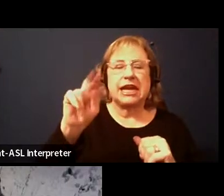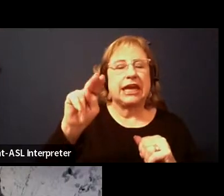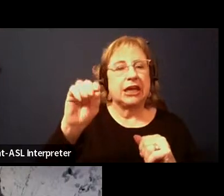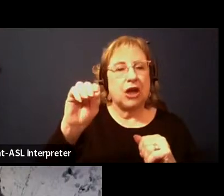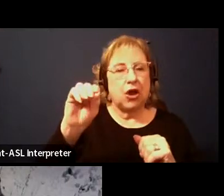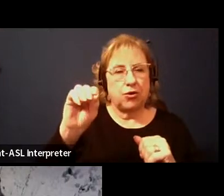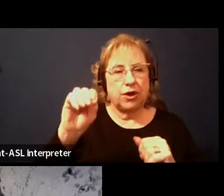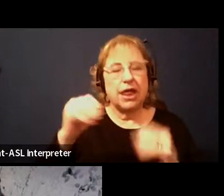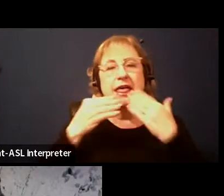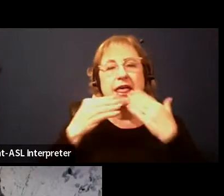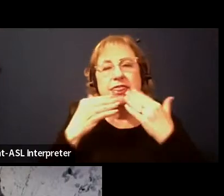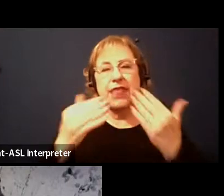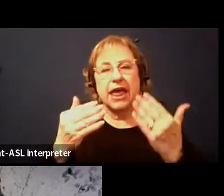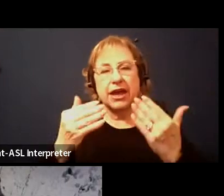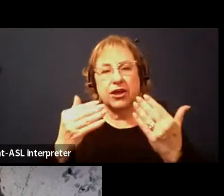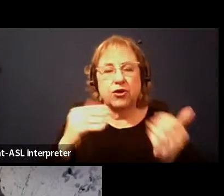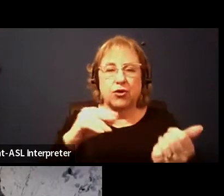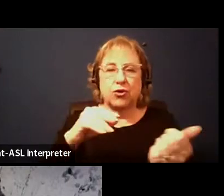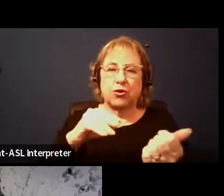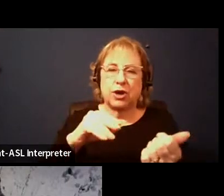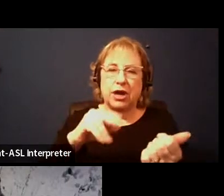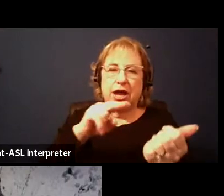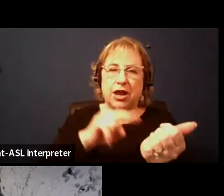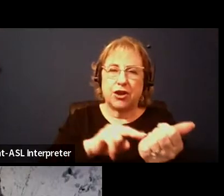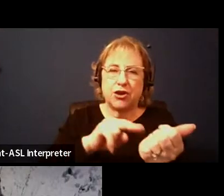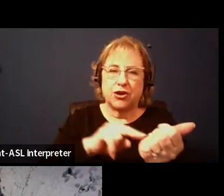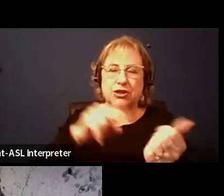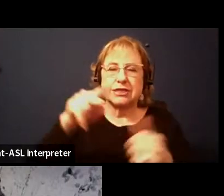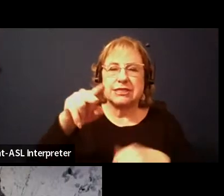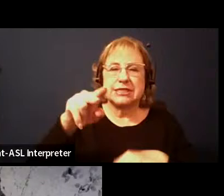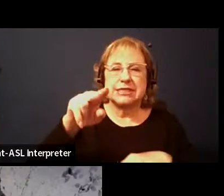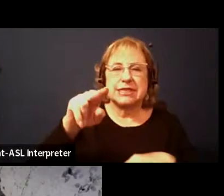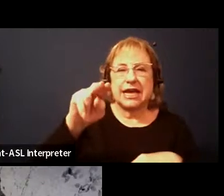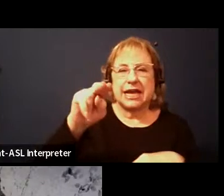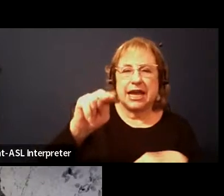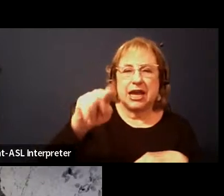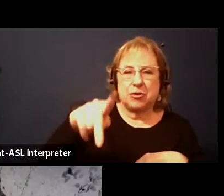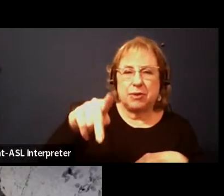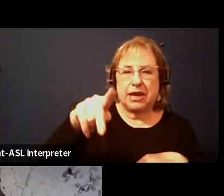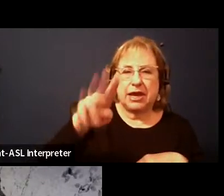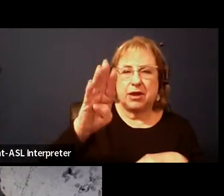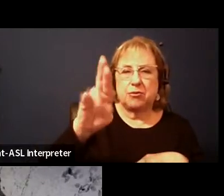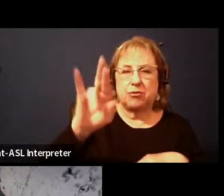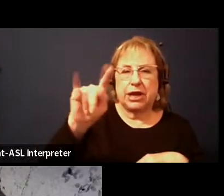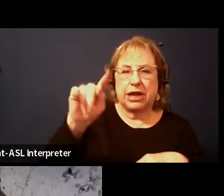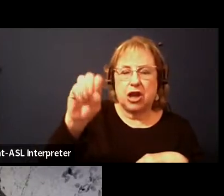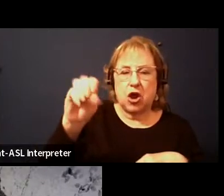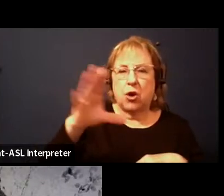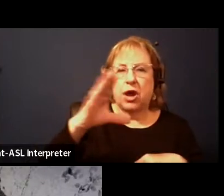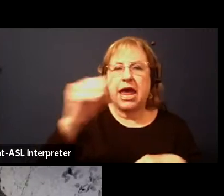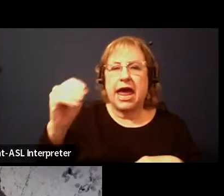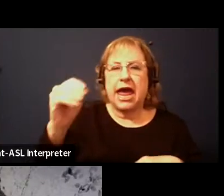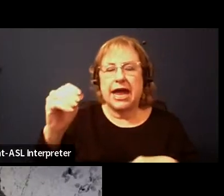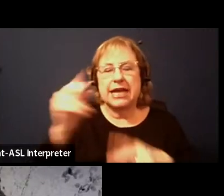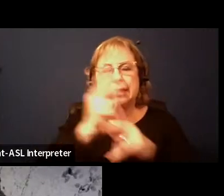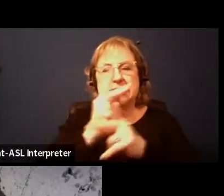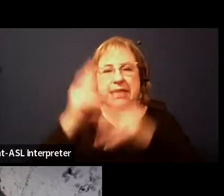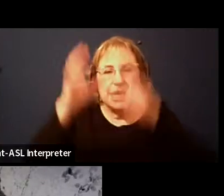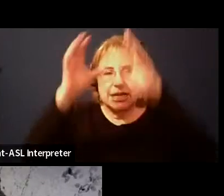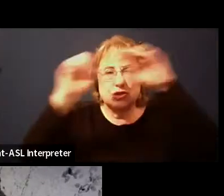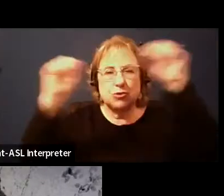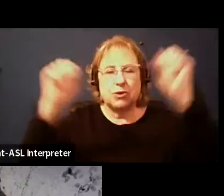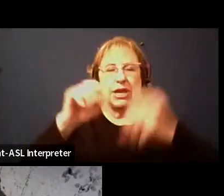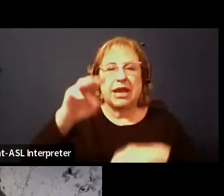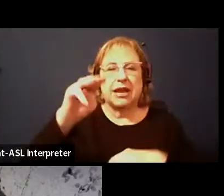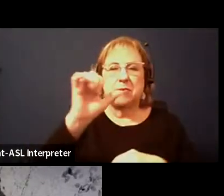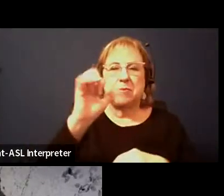I want to thank Nurse Practitioner Brito for a very thorough presentation today. I want to thank Superintendent Mackey and the Office of Ed and